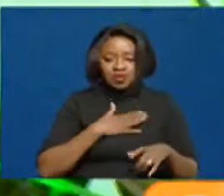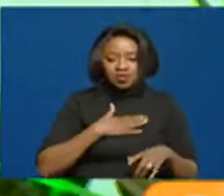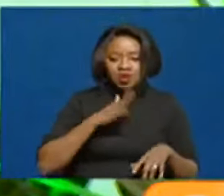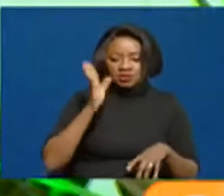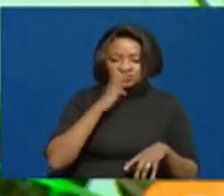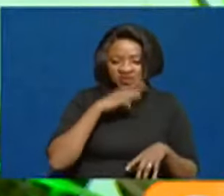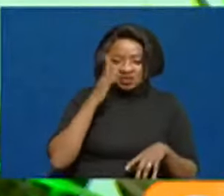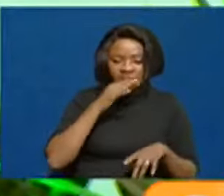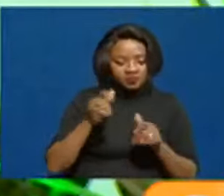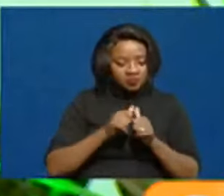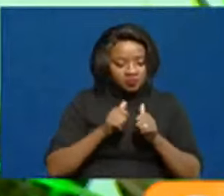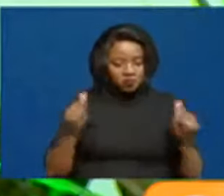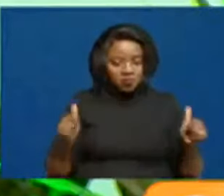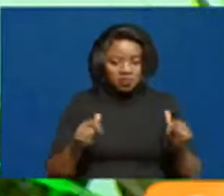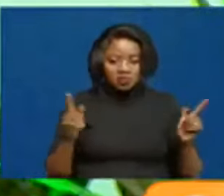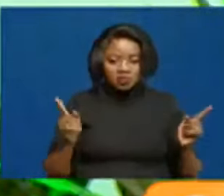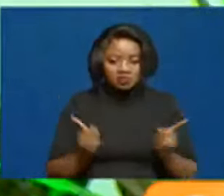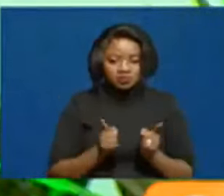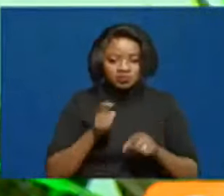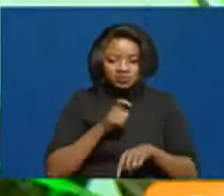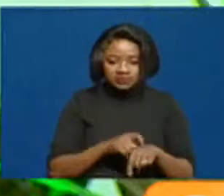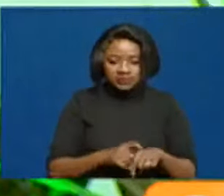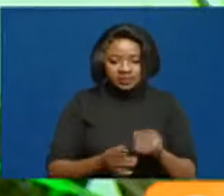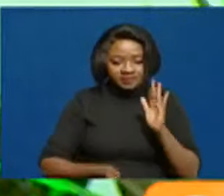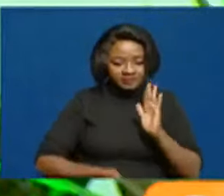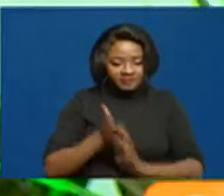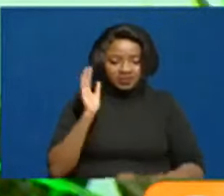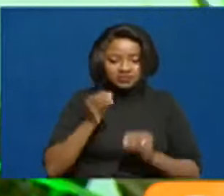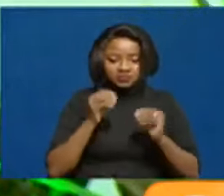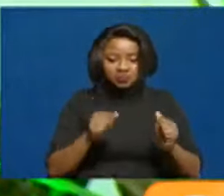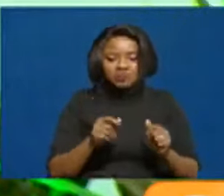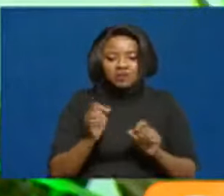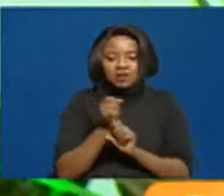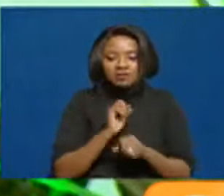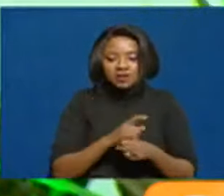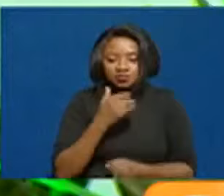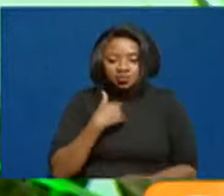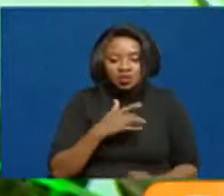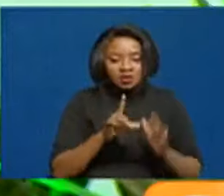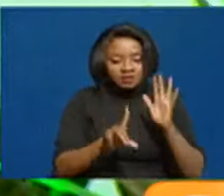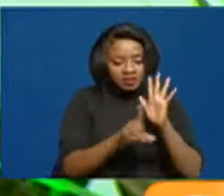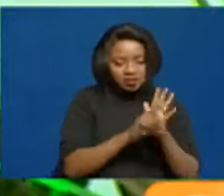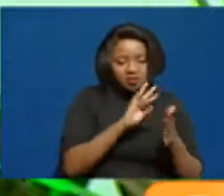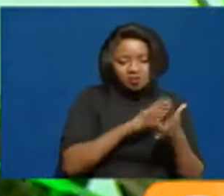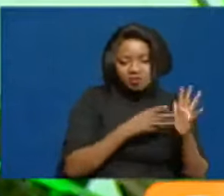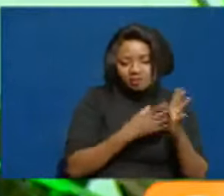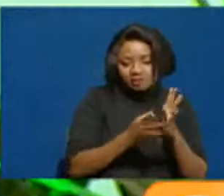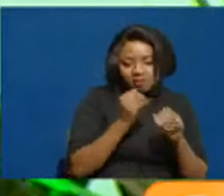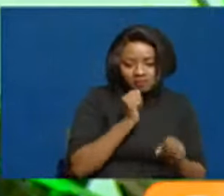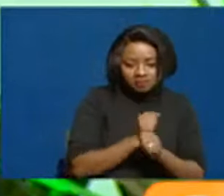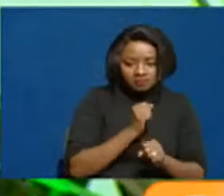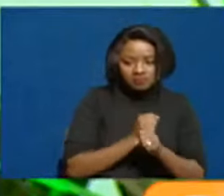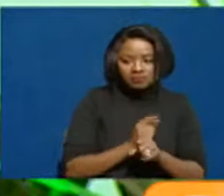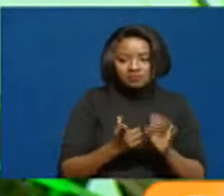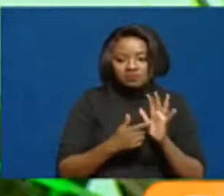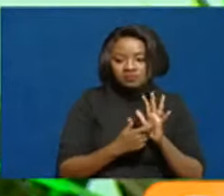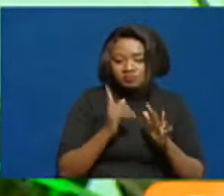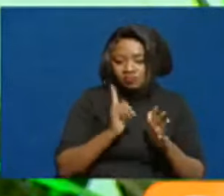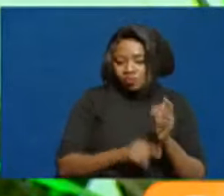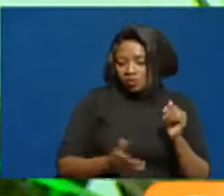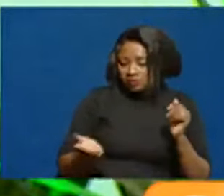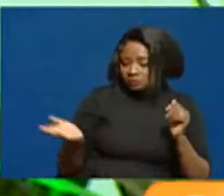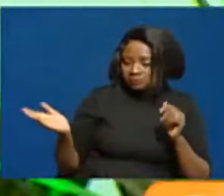the shortest time possible by way of ensuring there is a legal framework. For example, what the NEMA